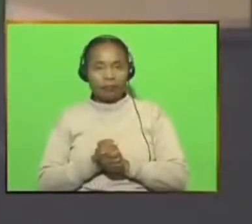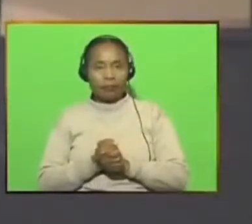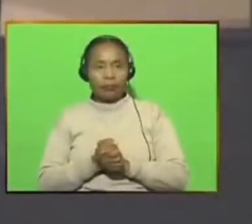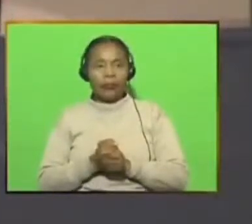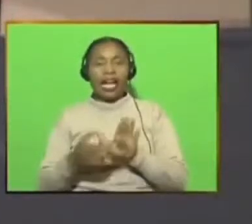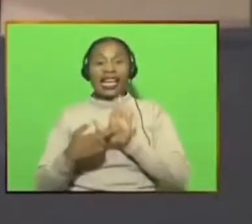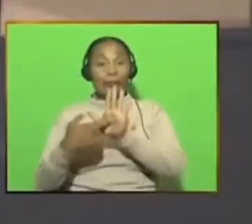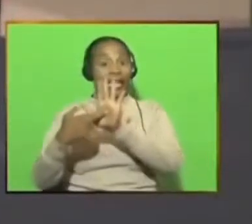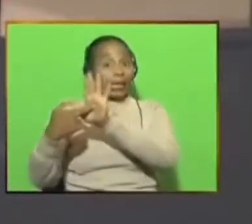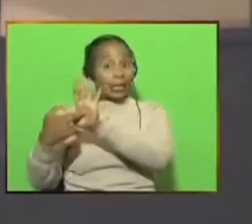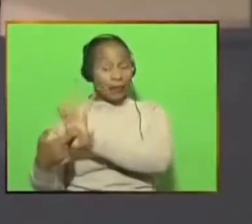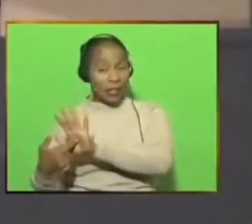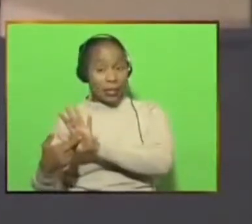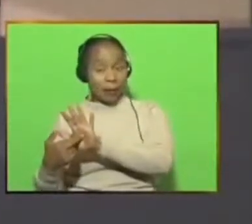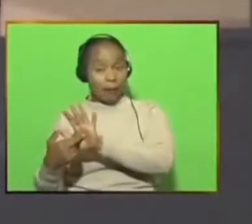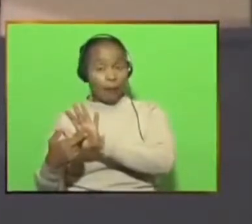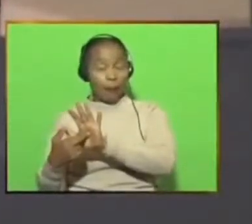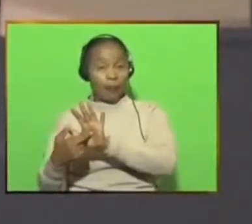Thank you.